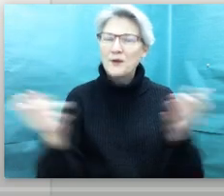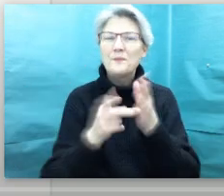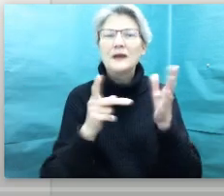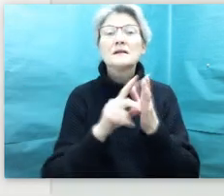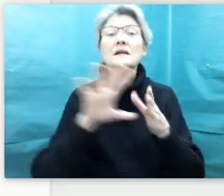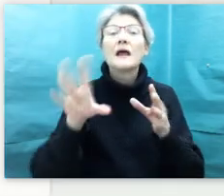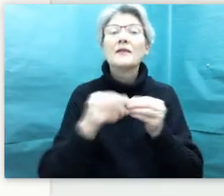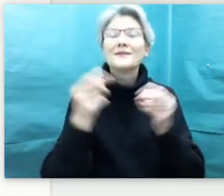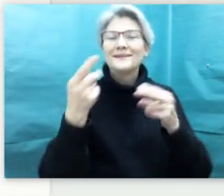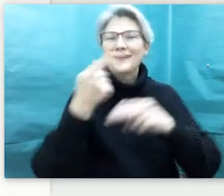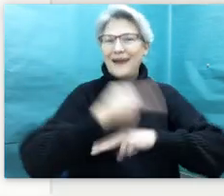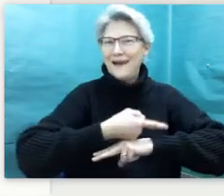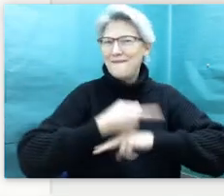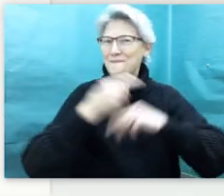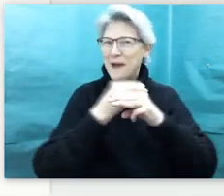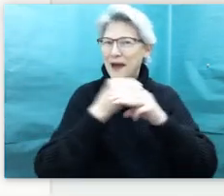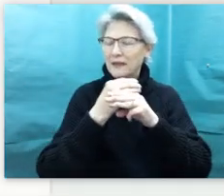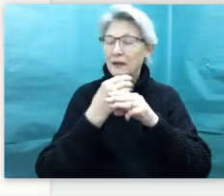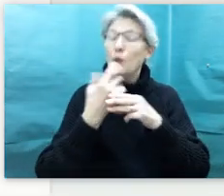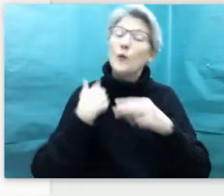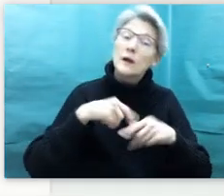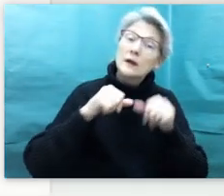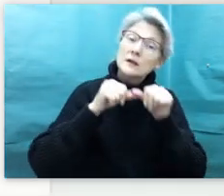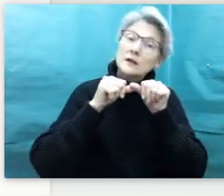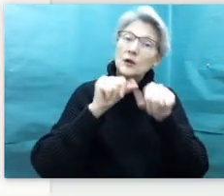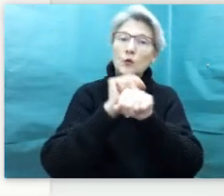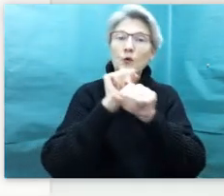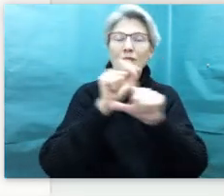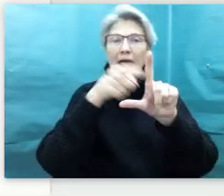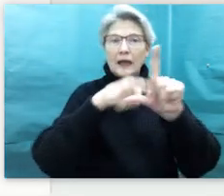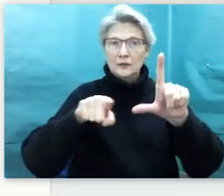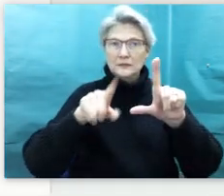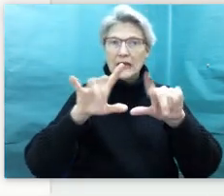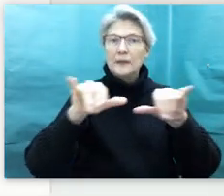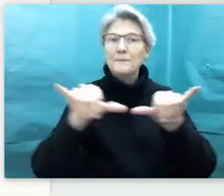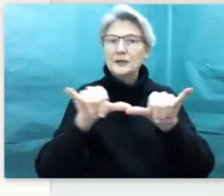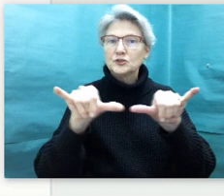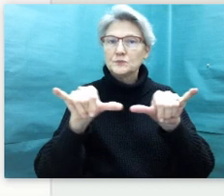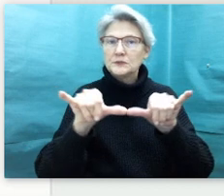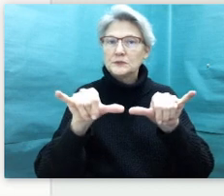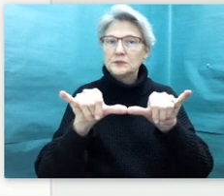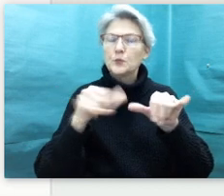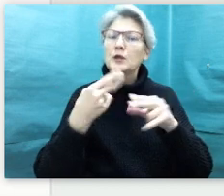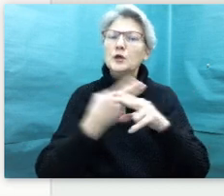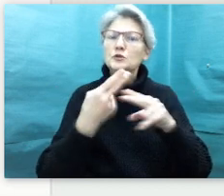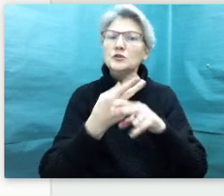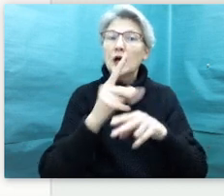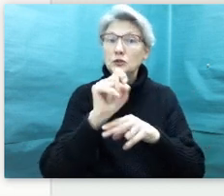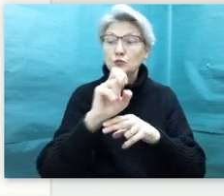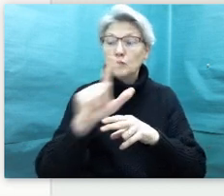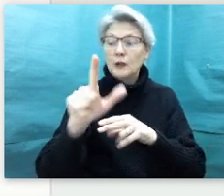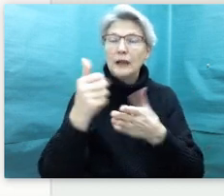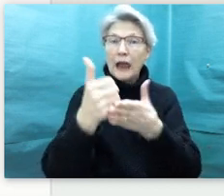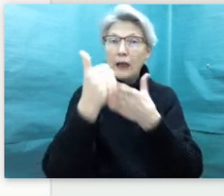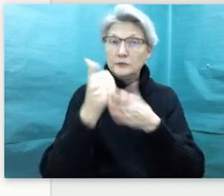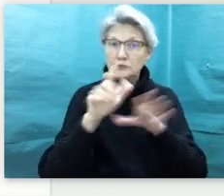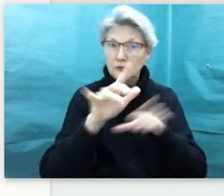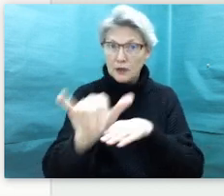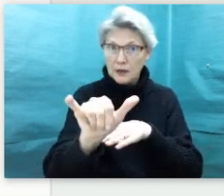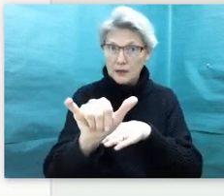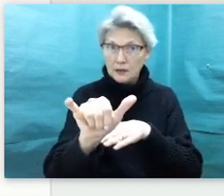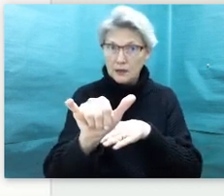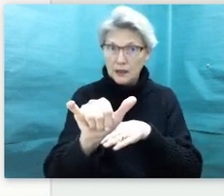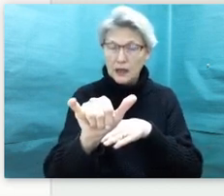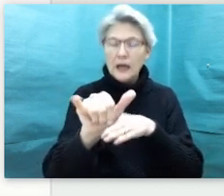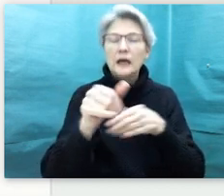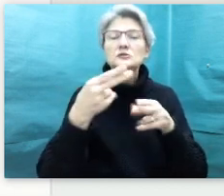to help us do it, known as a protractor. This is a protractor. A protractor is a tool marked off